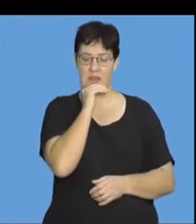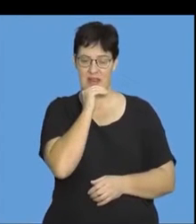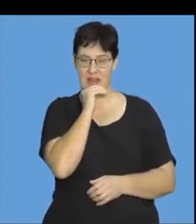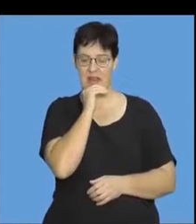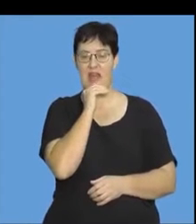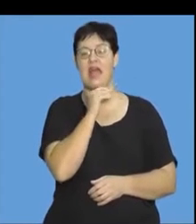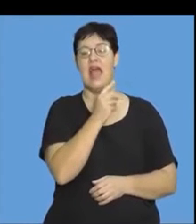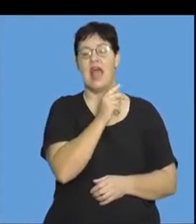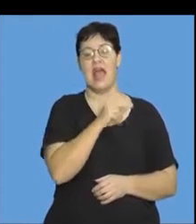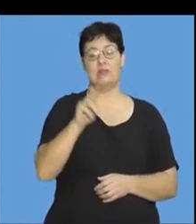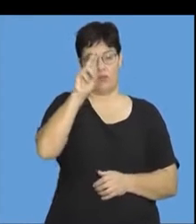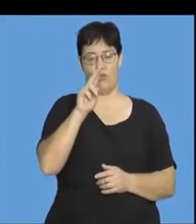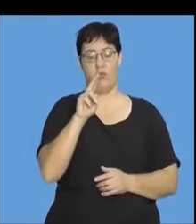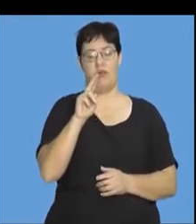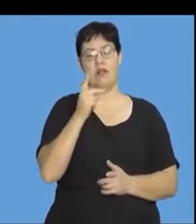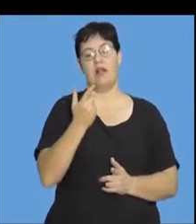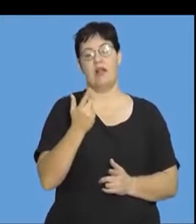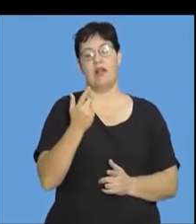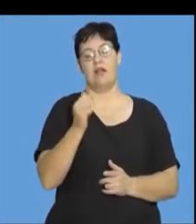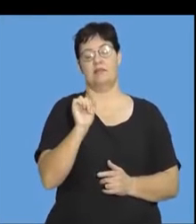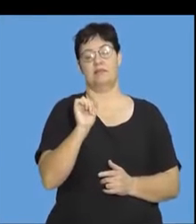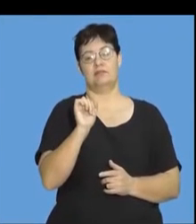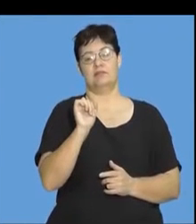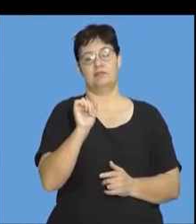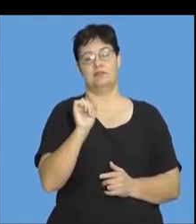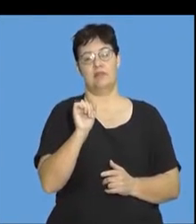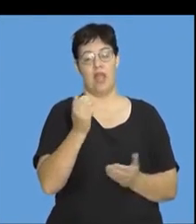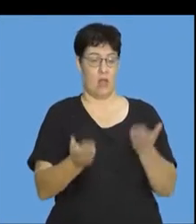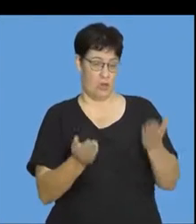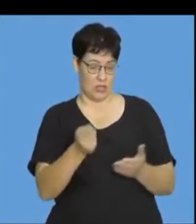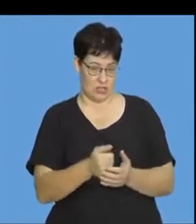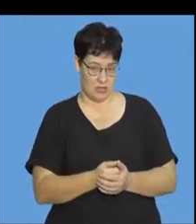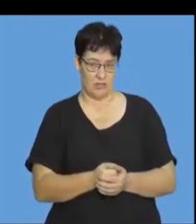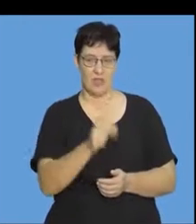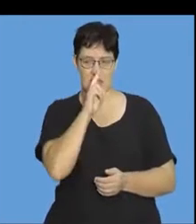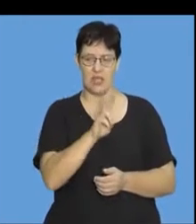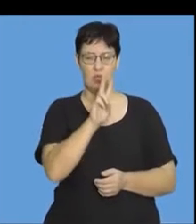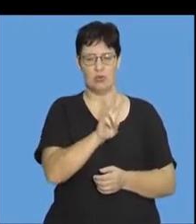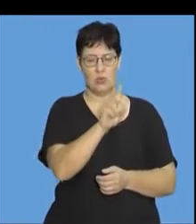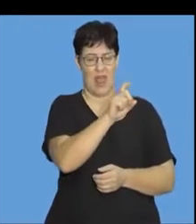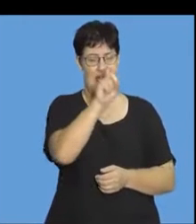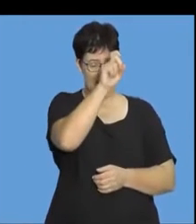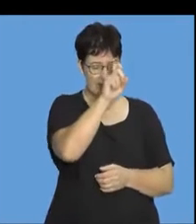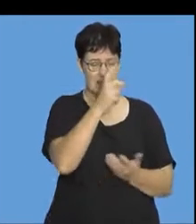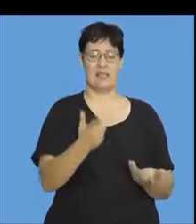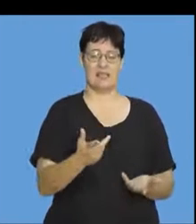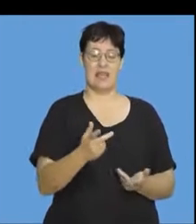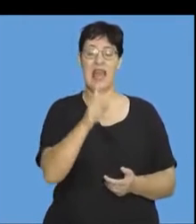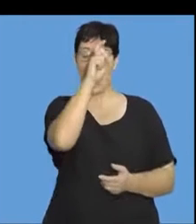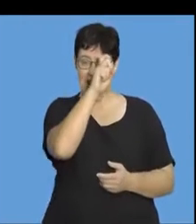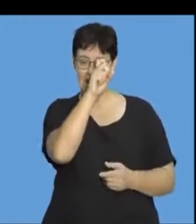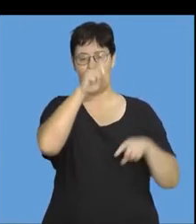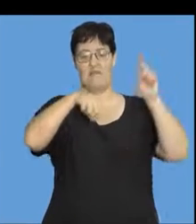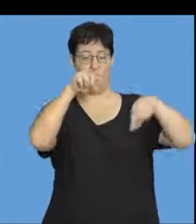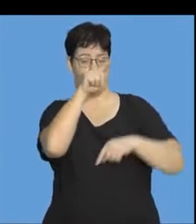the exponential equation. So as you can see here, 2 to the exponent of x, that x of mine is the variable, and